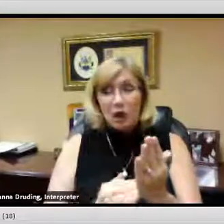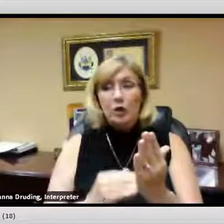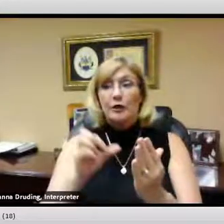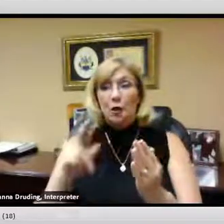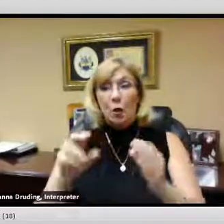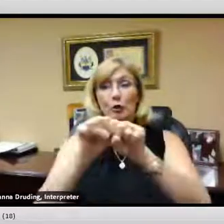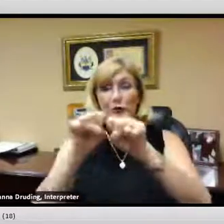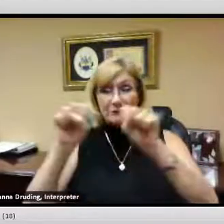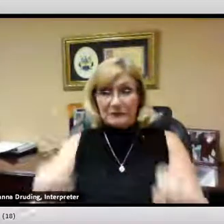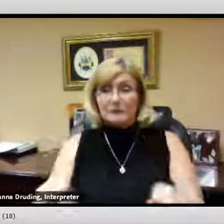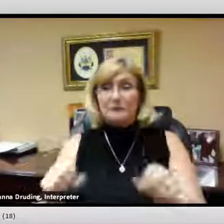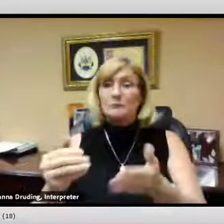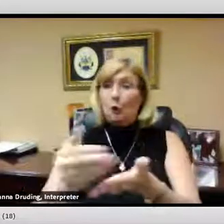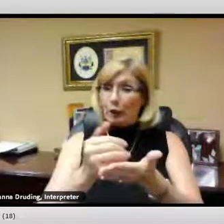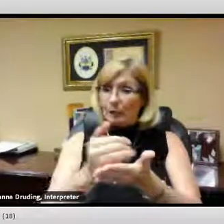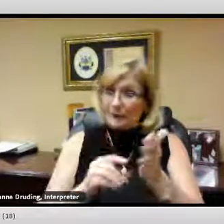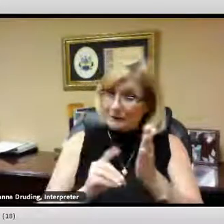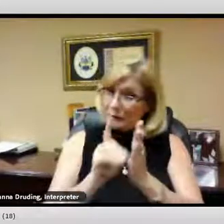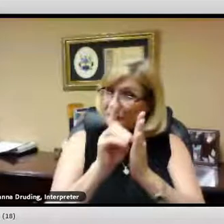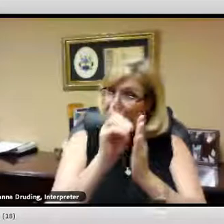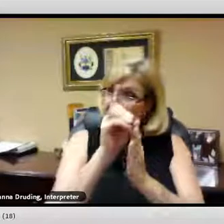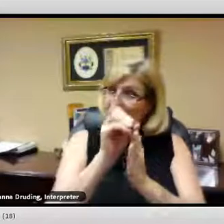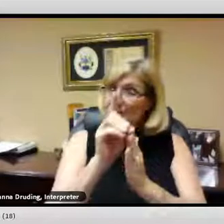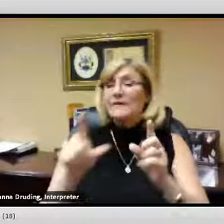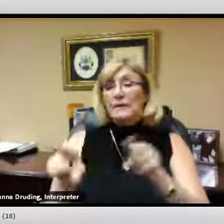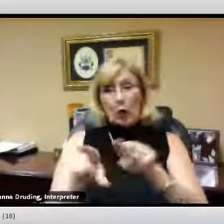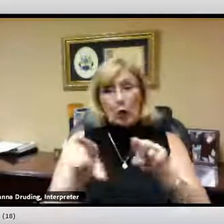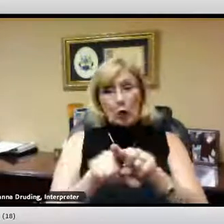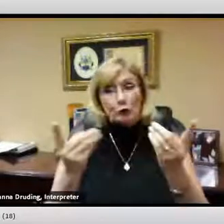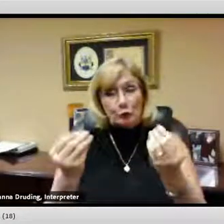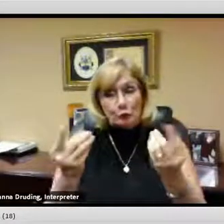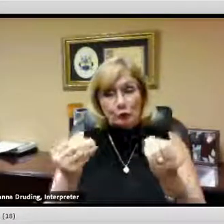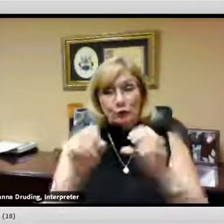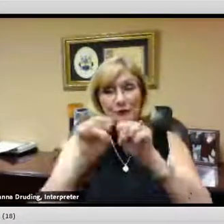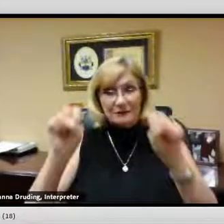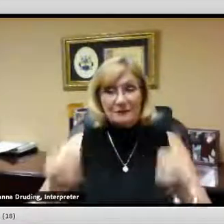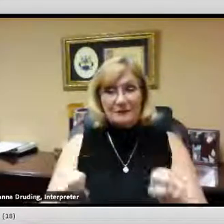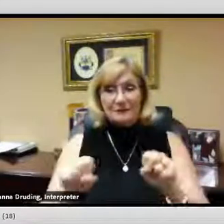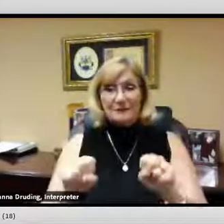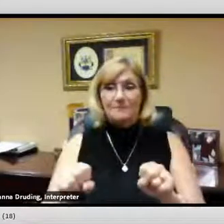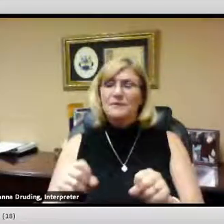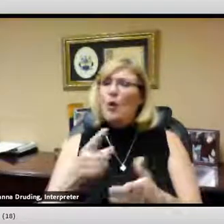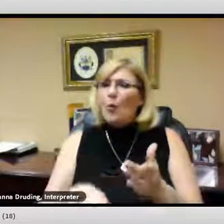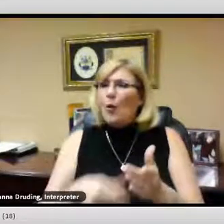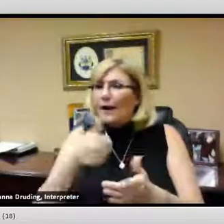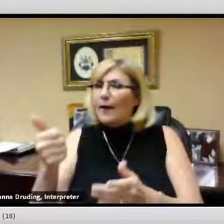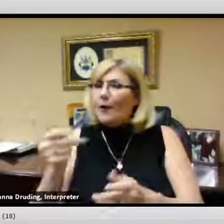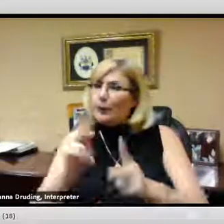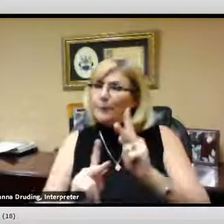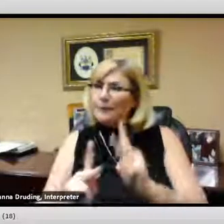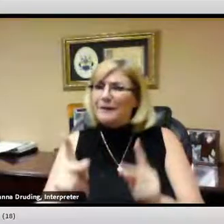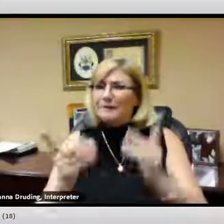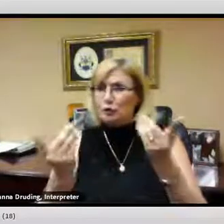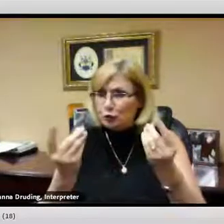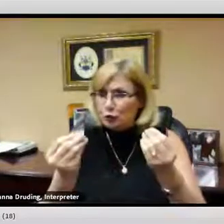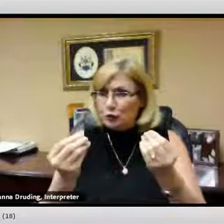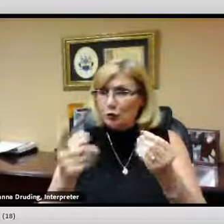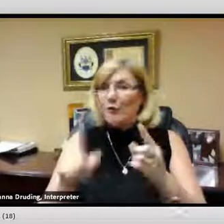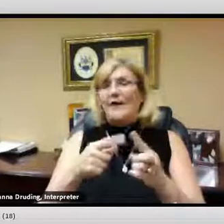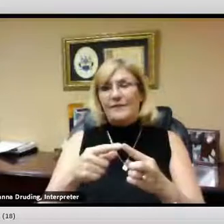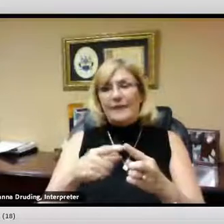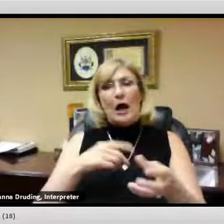or if you do collection development, you also do systems, that would be really helpful to know what other people do. And I'll describe what